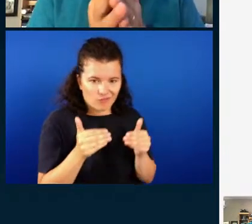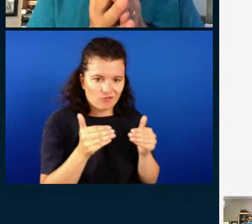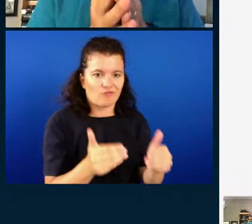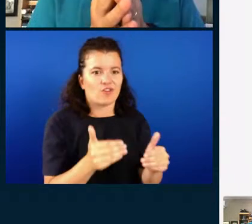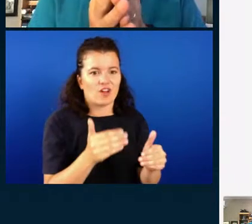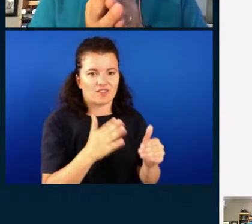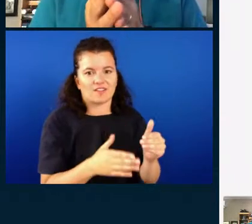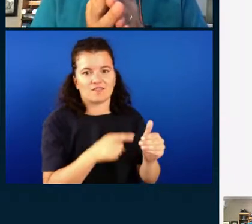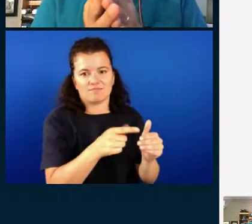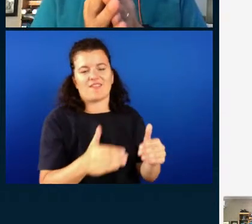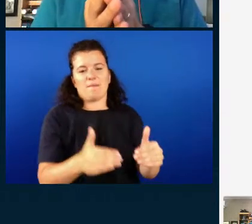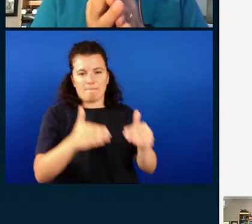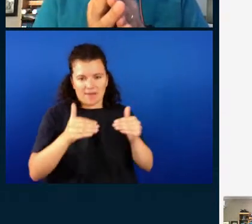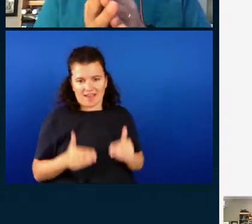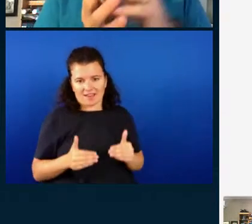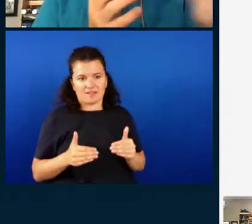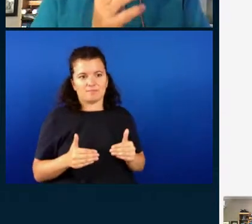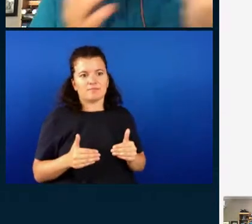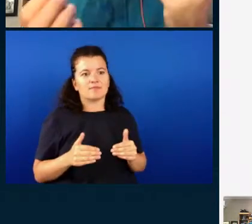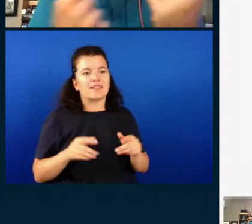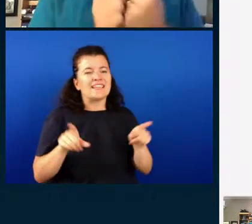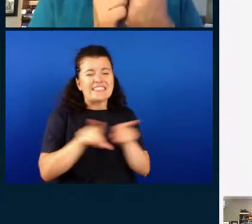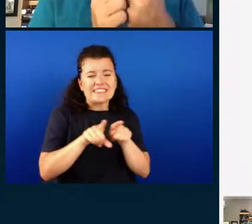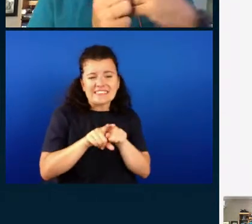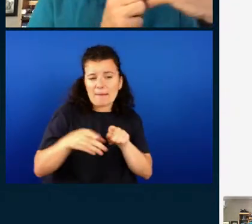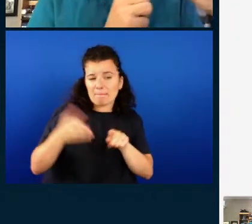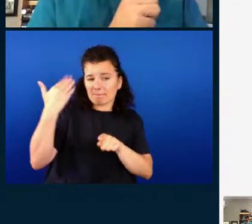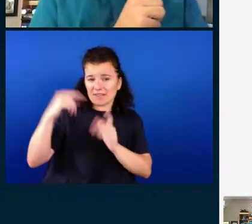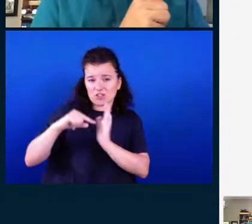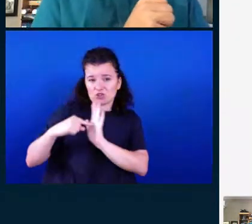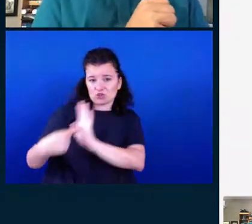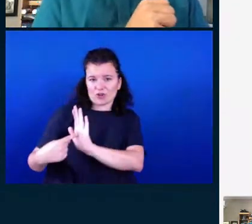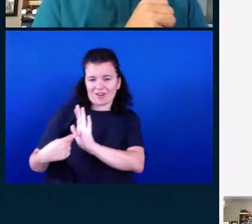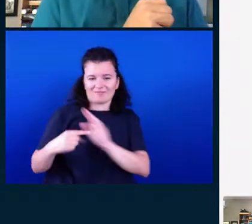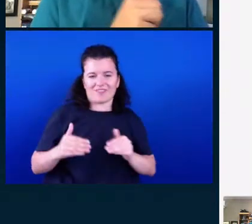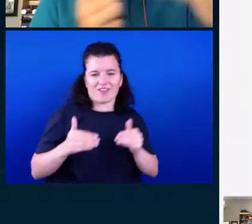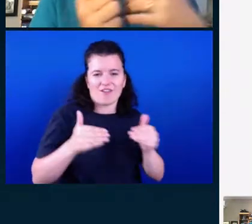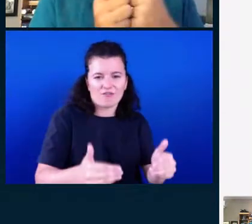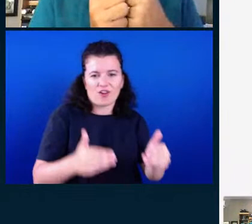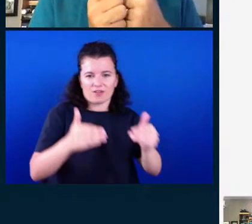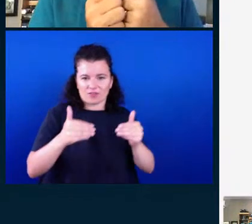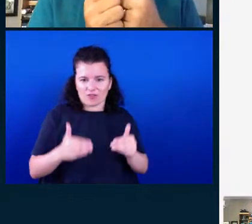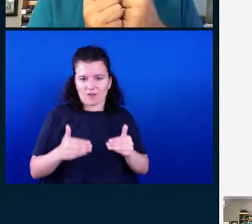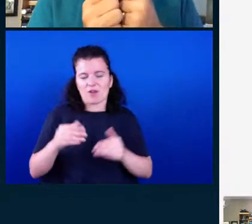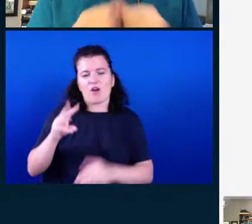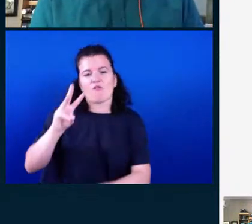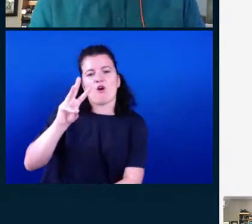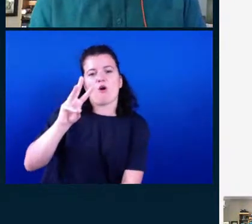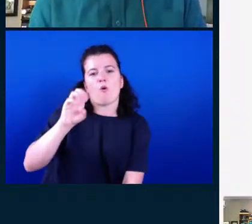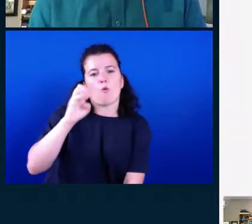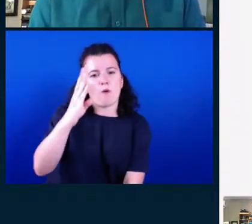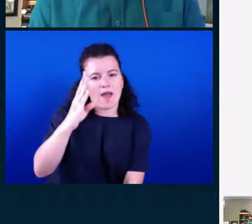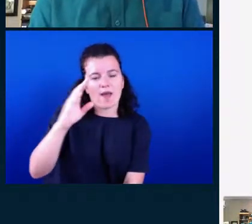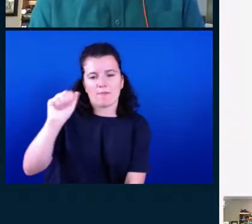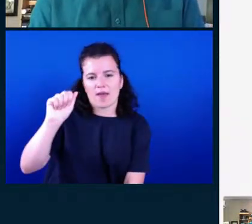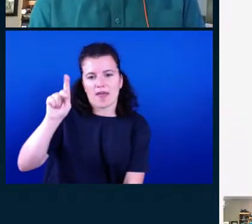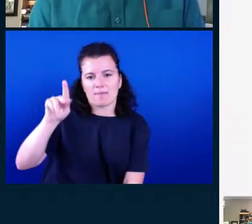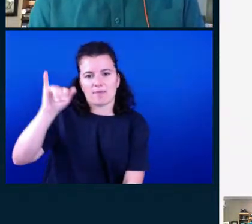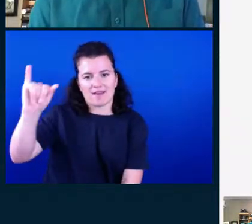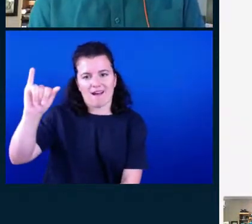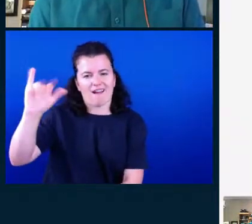end, back end is the exact same thing that I showed you before with this web API and a front end, and they're connecting to each